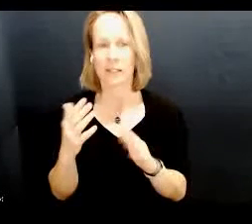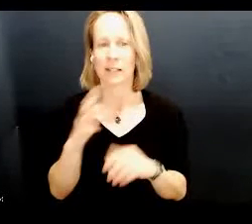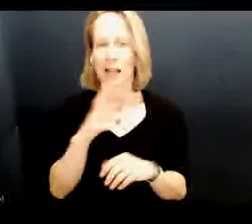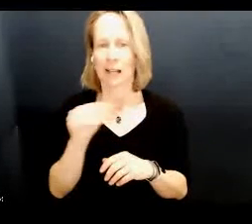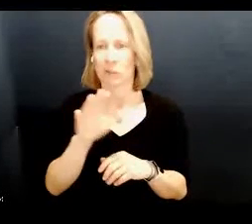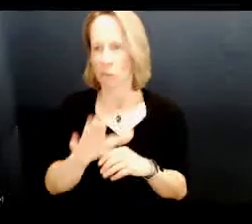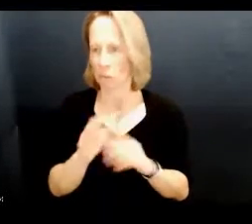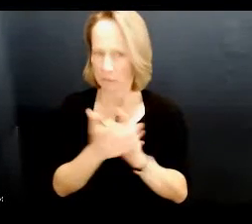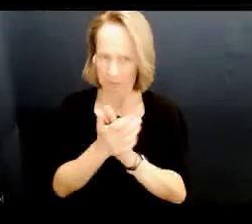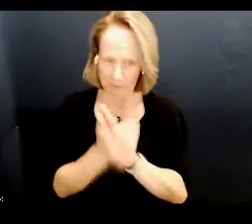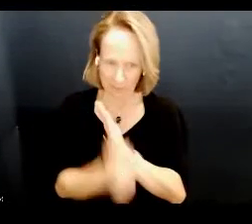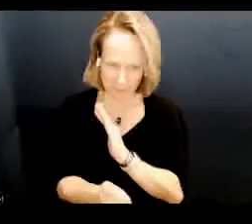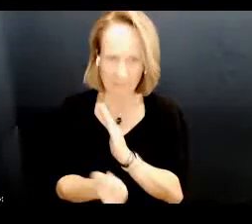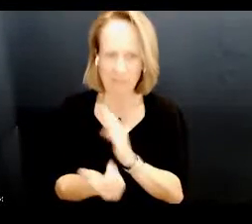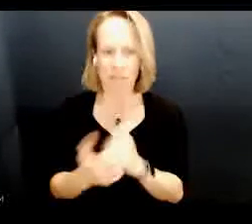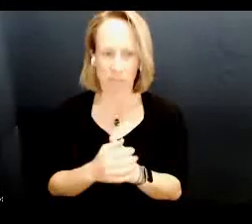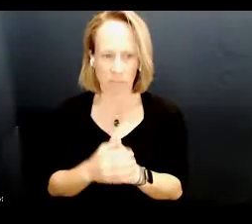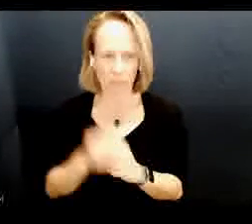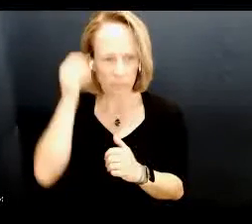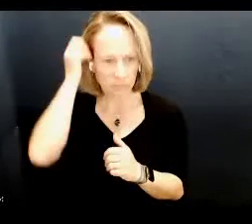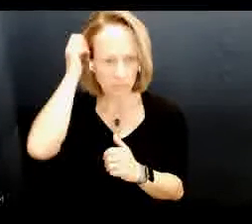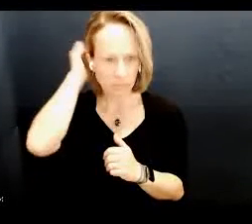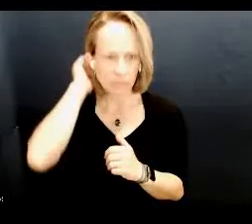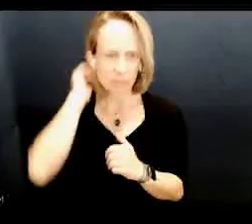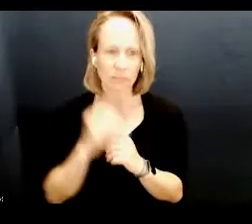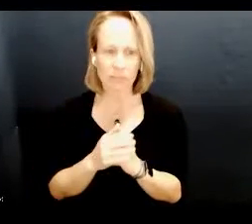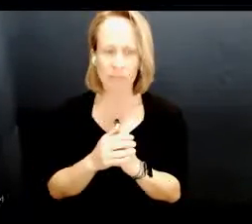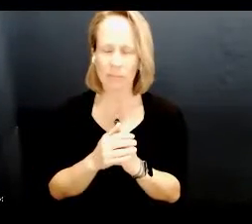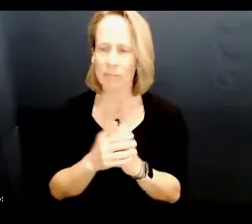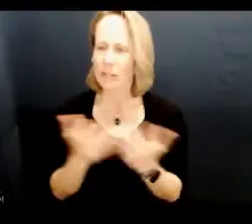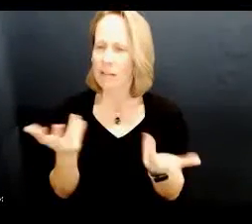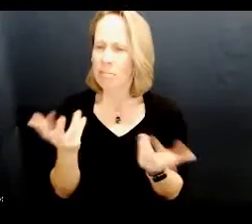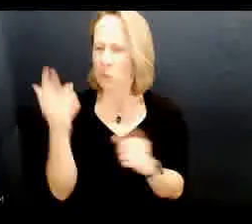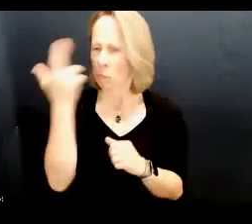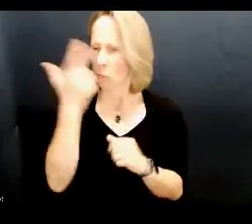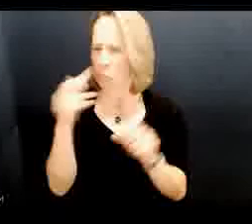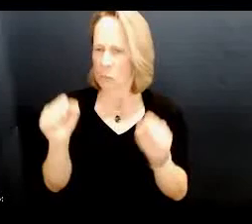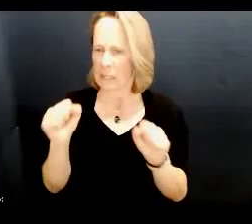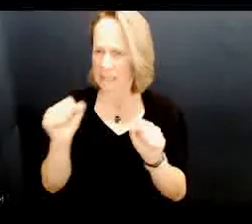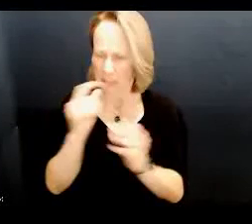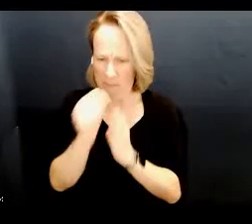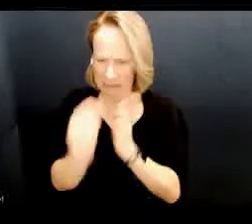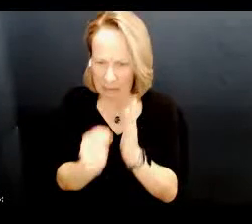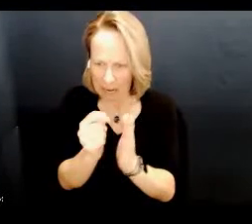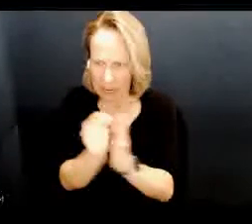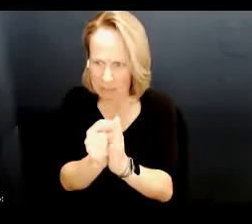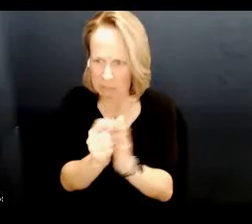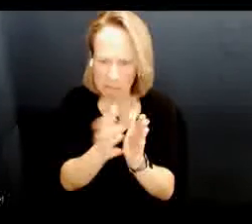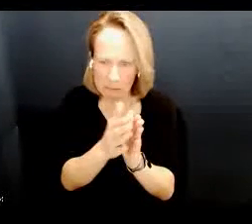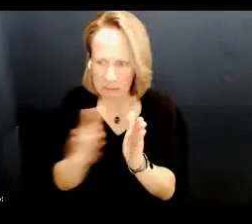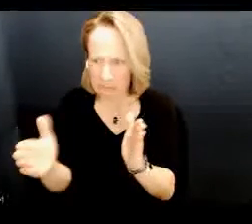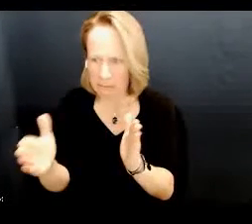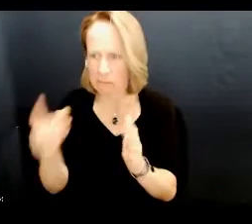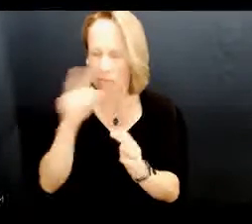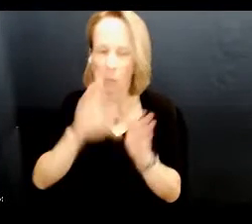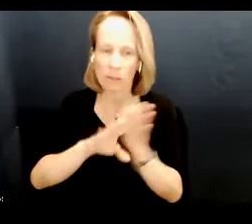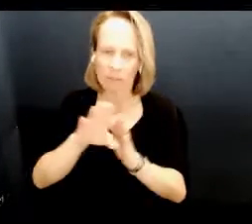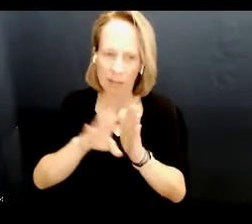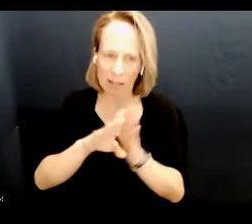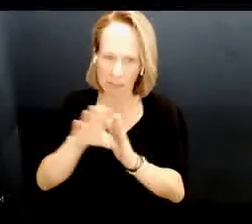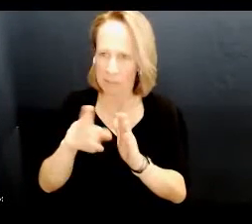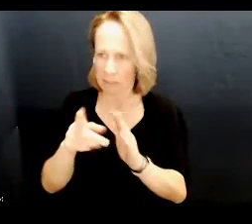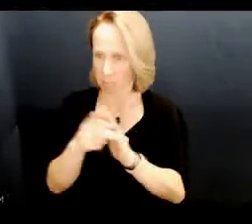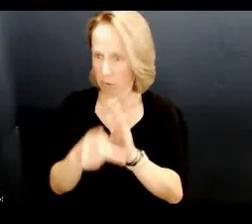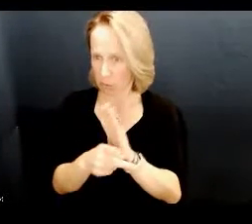like. What's a reasonable timeline for protocol development? Again, this might vary. I really think